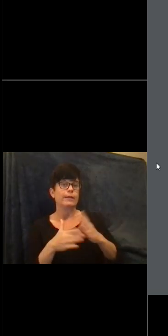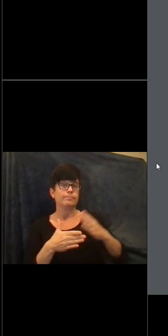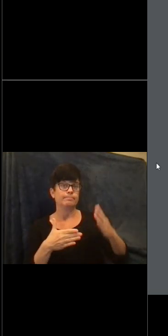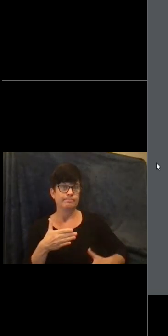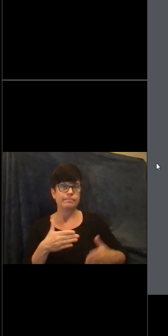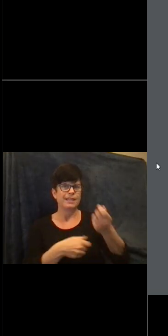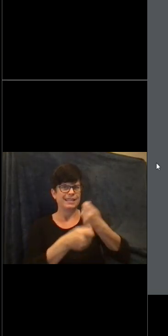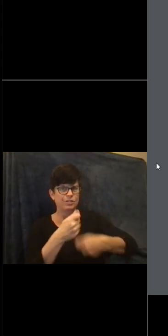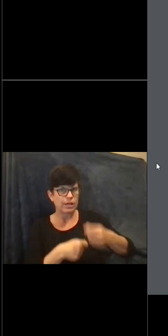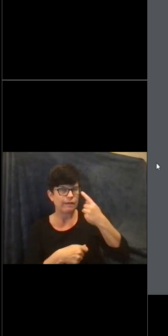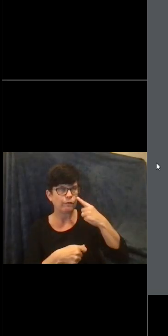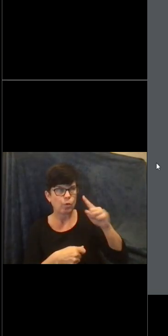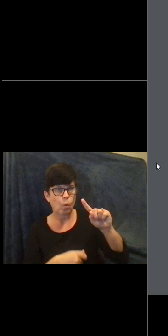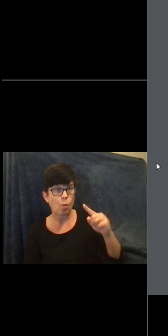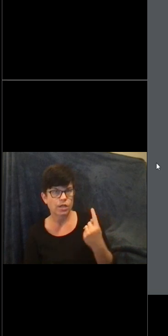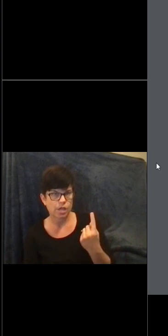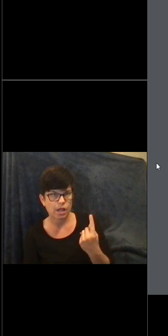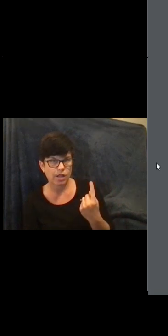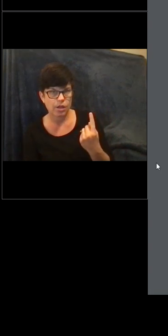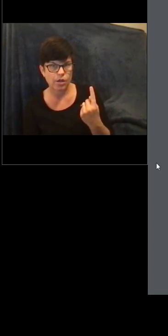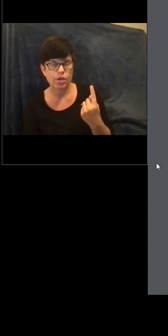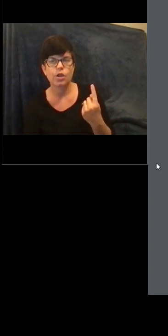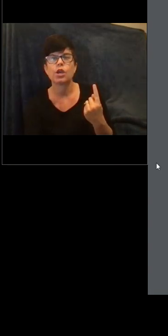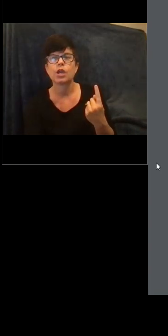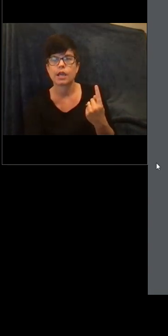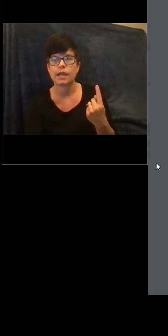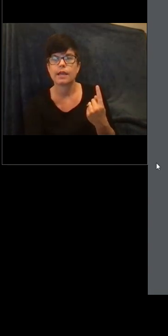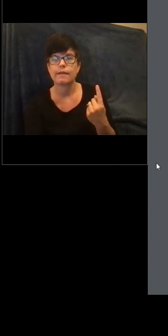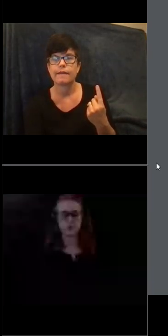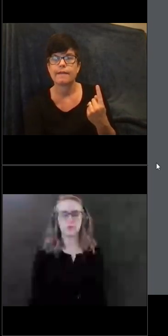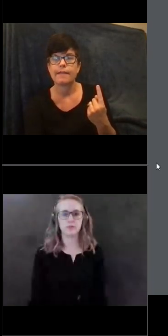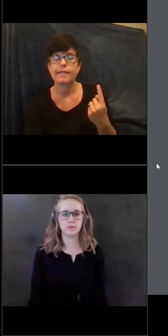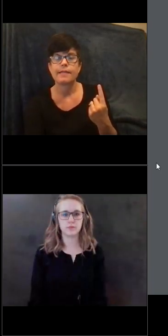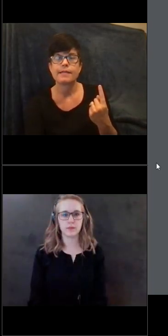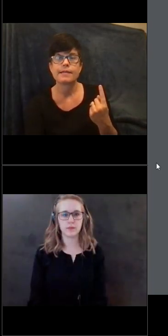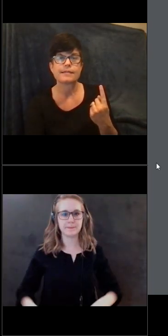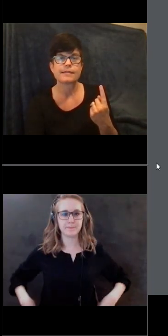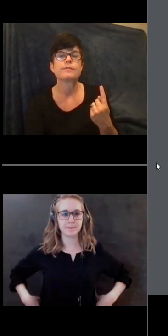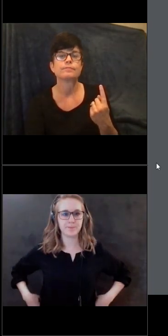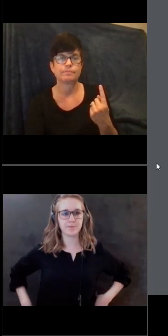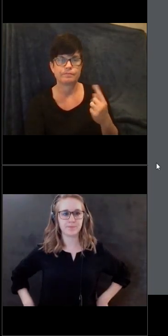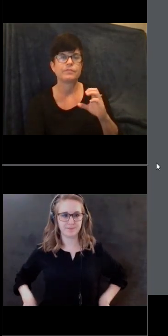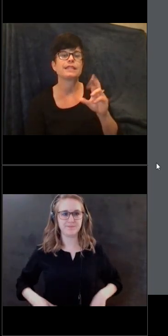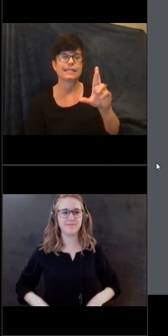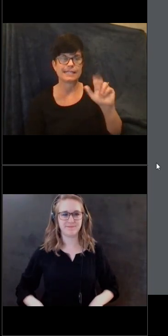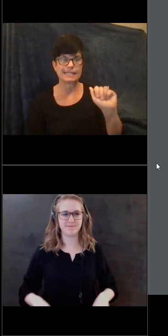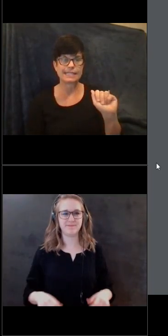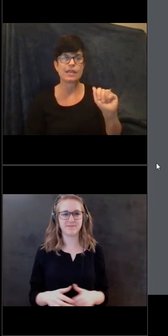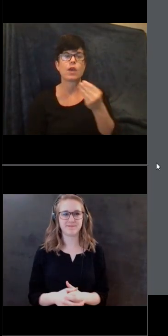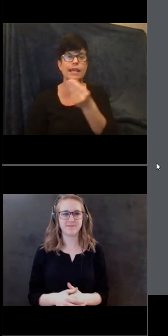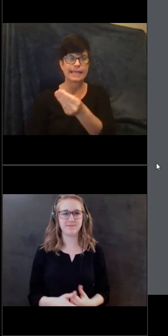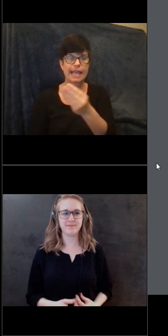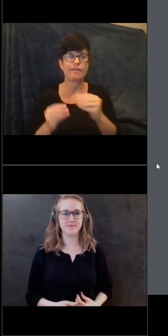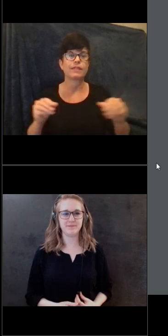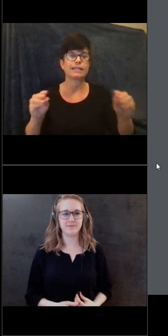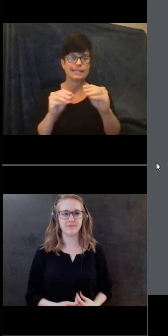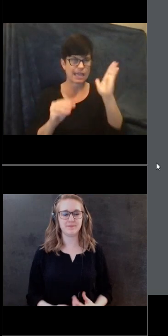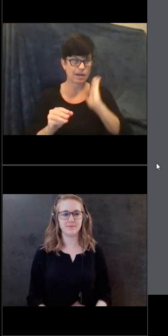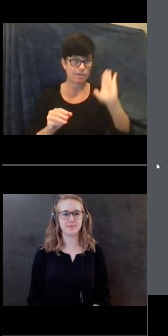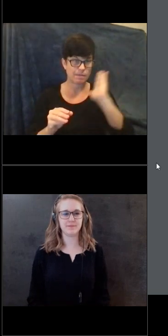dollar, we, the CRA back in the day, gave this land so that a public plaza would